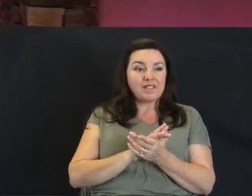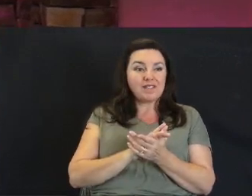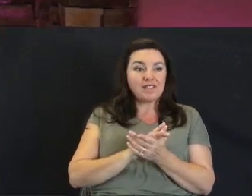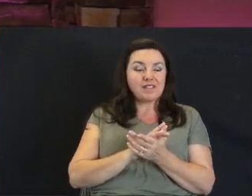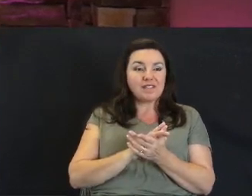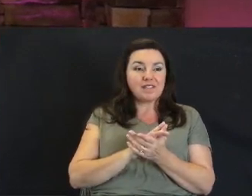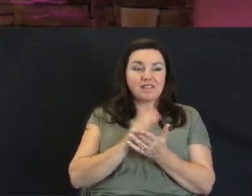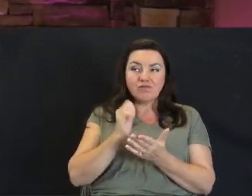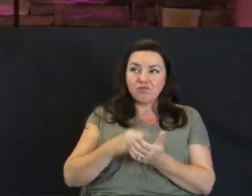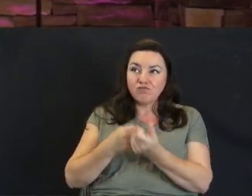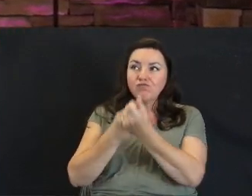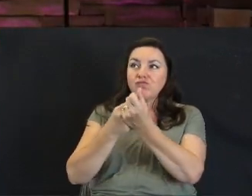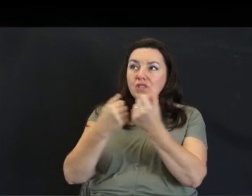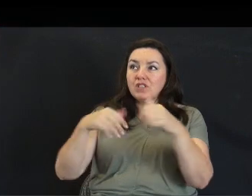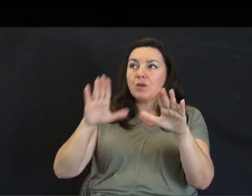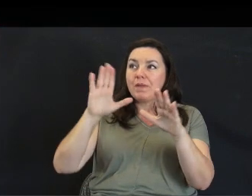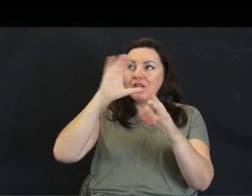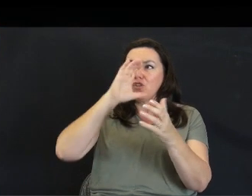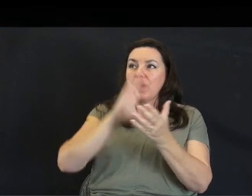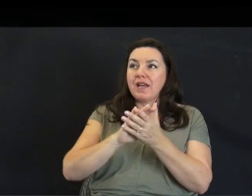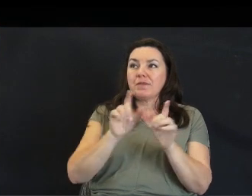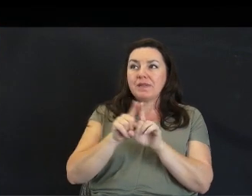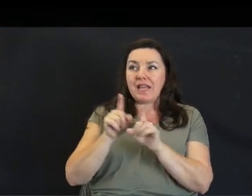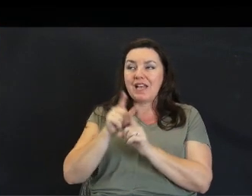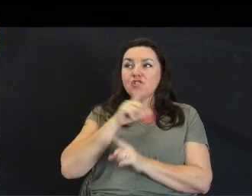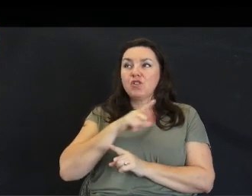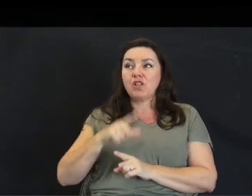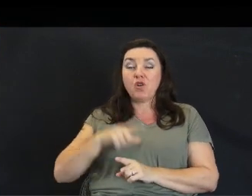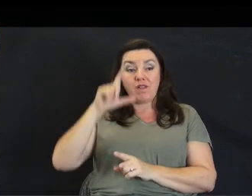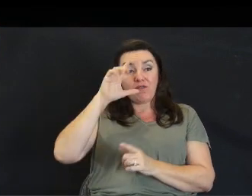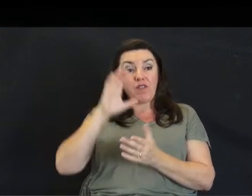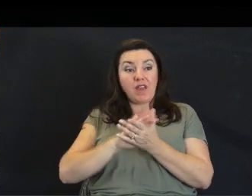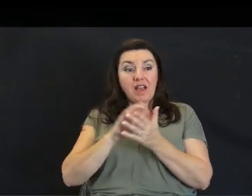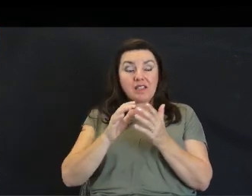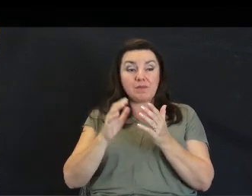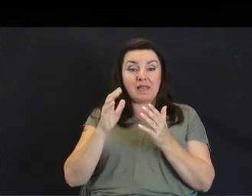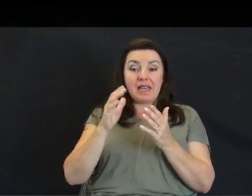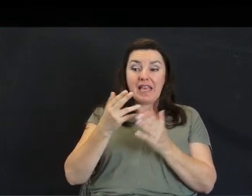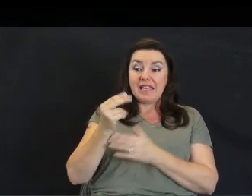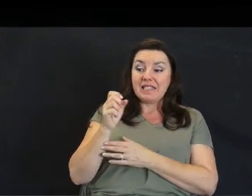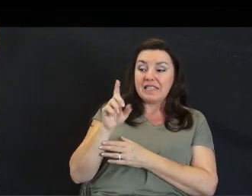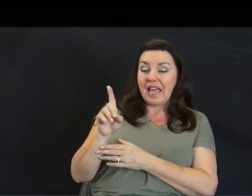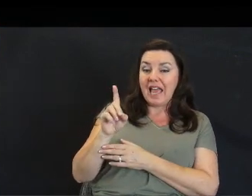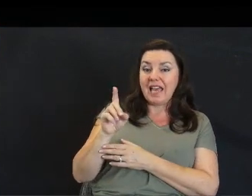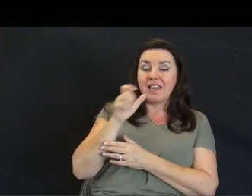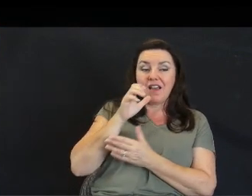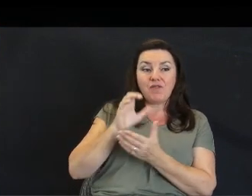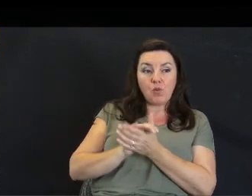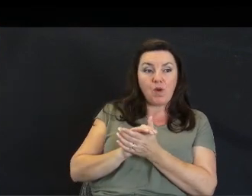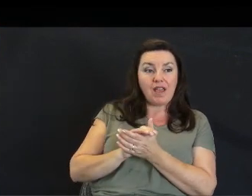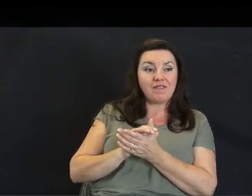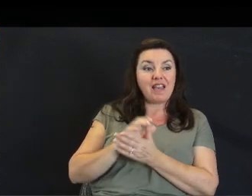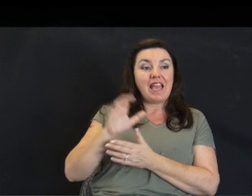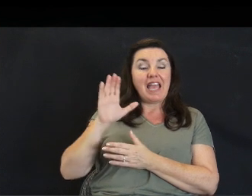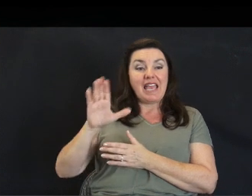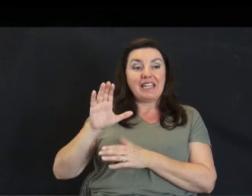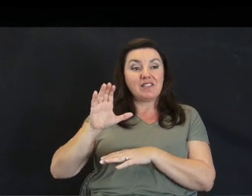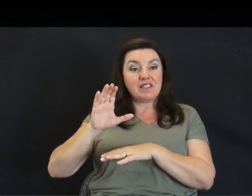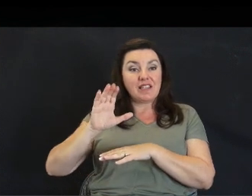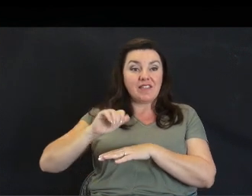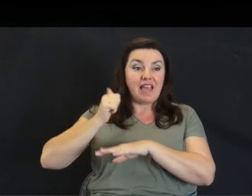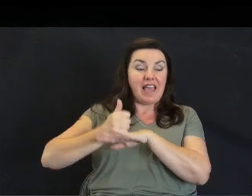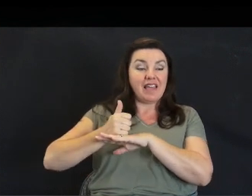Submit to your husbands As to the Lord For the husband is head of the wife Even as Christ is head of the church His body